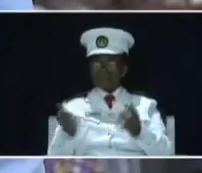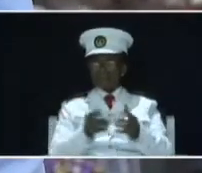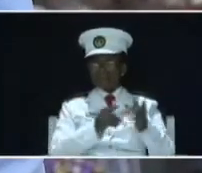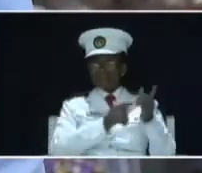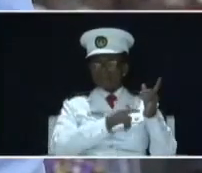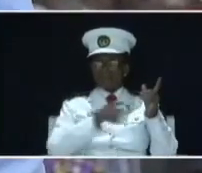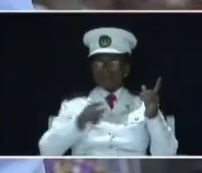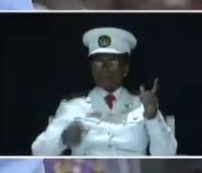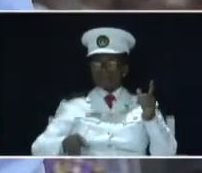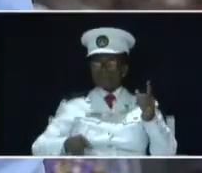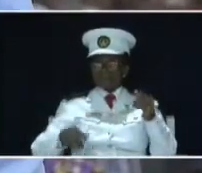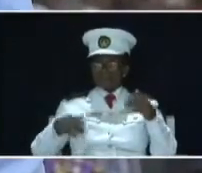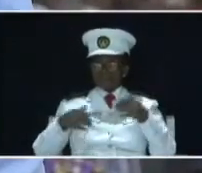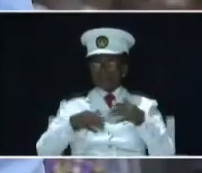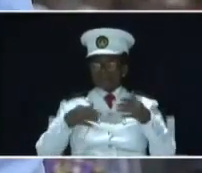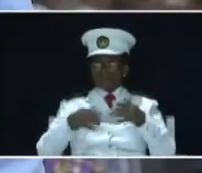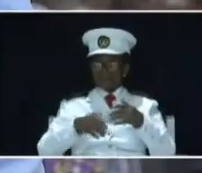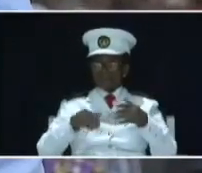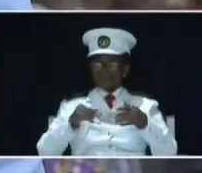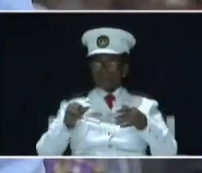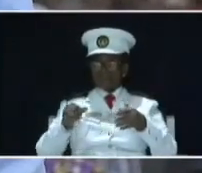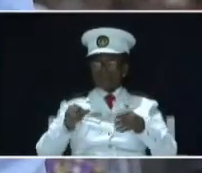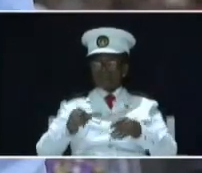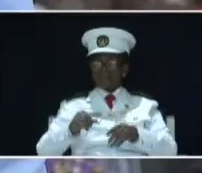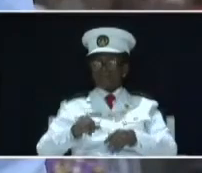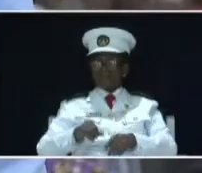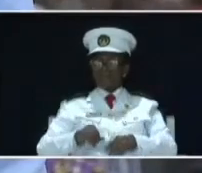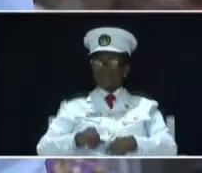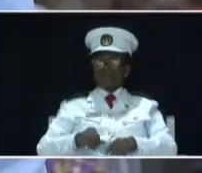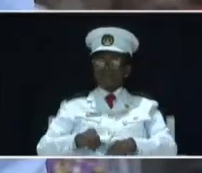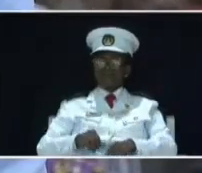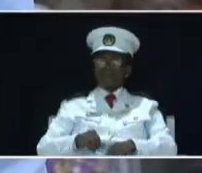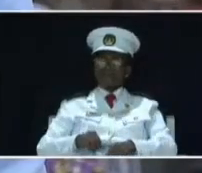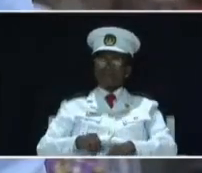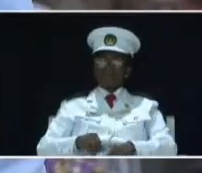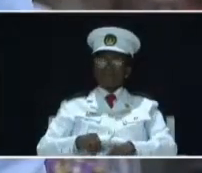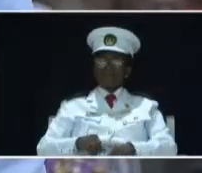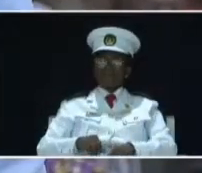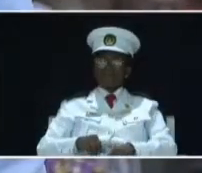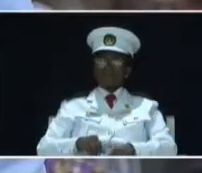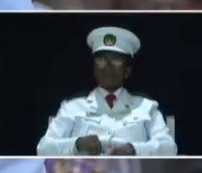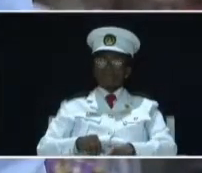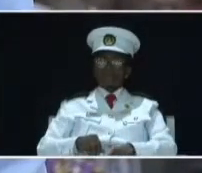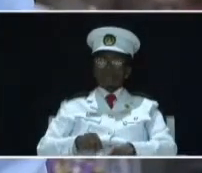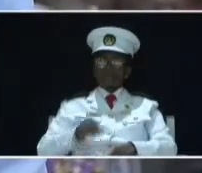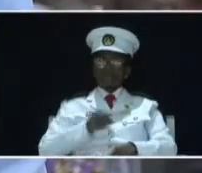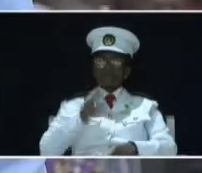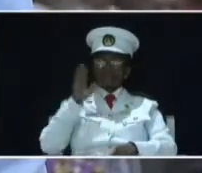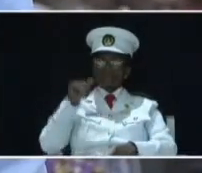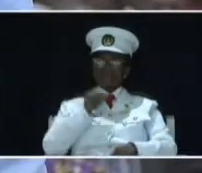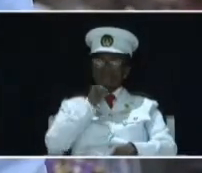I fear you. I will obey you. I won't mess around.